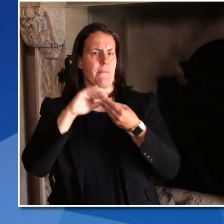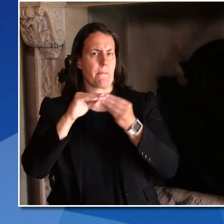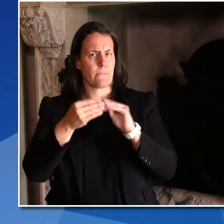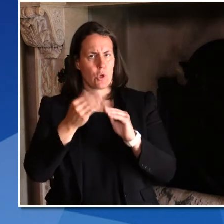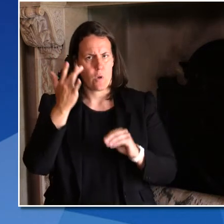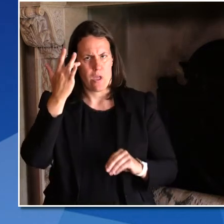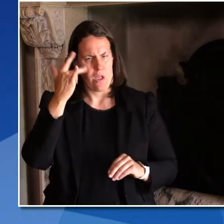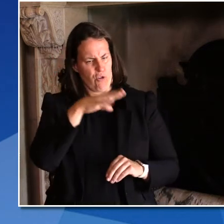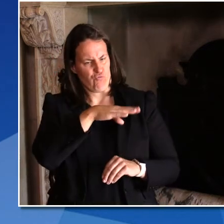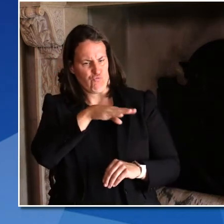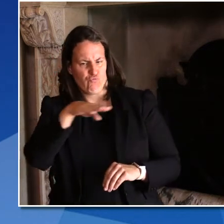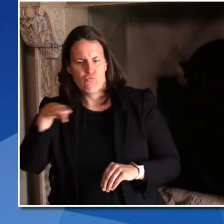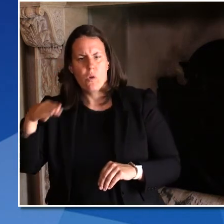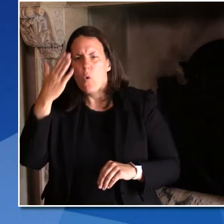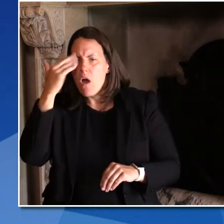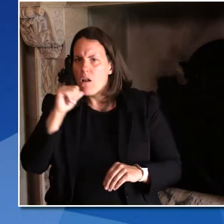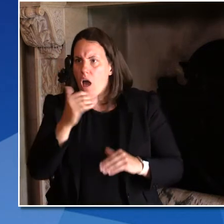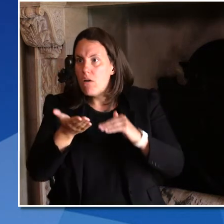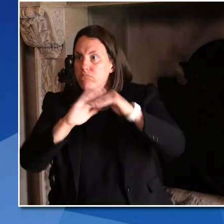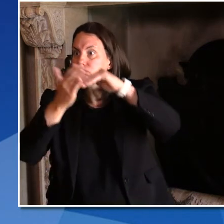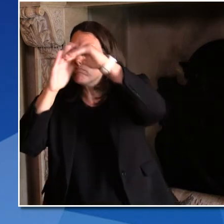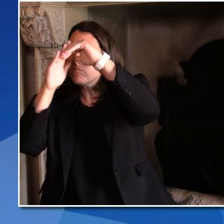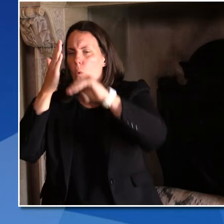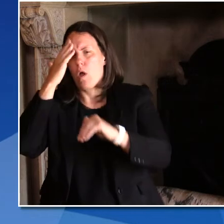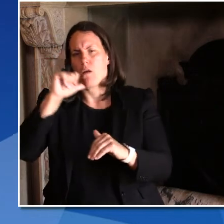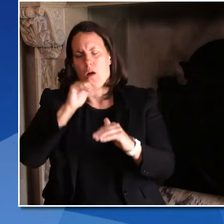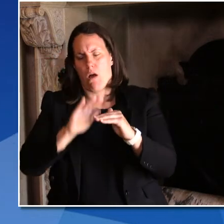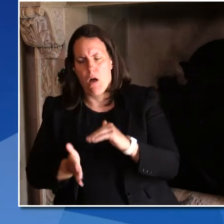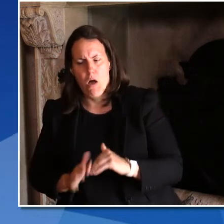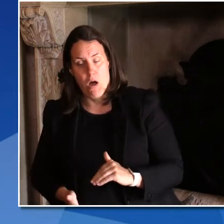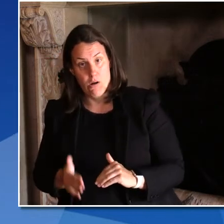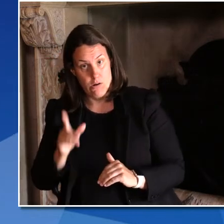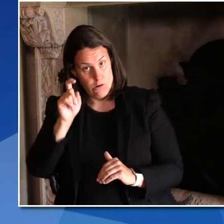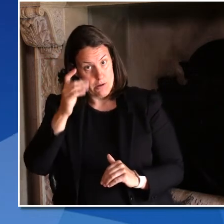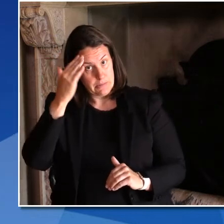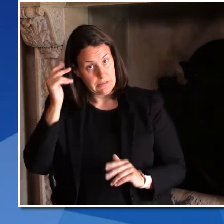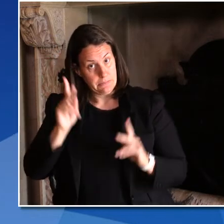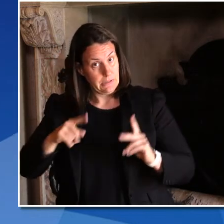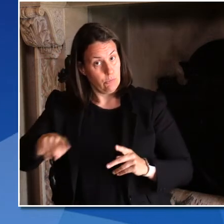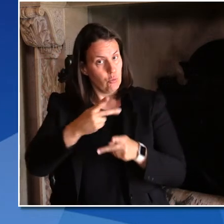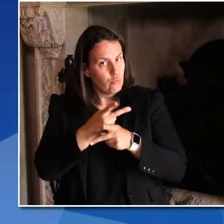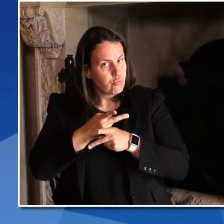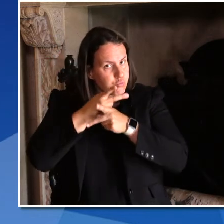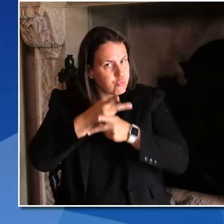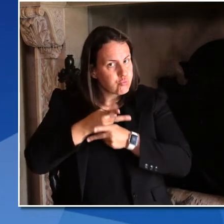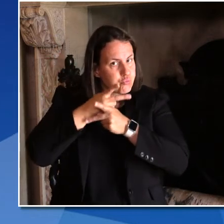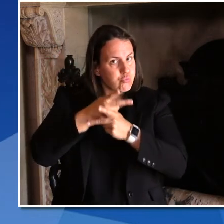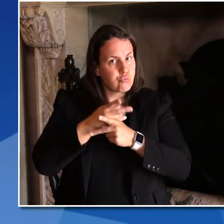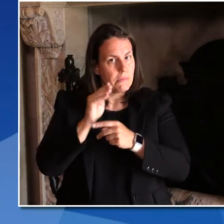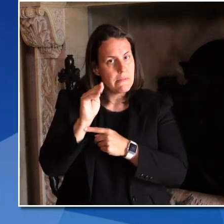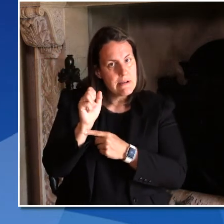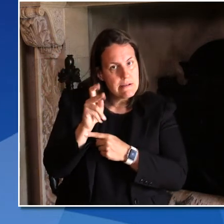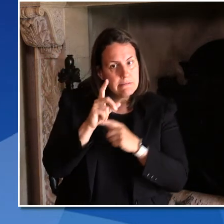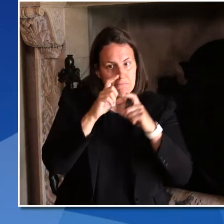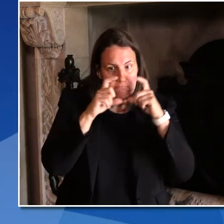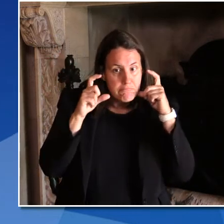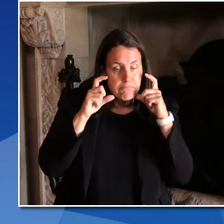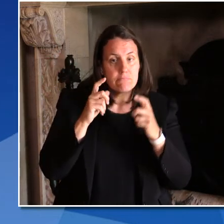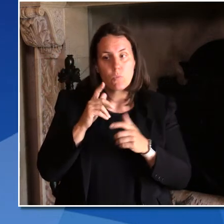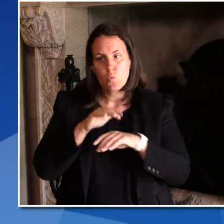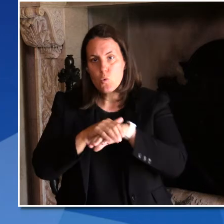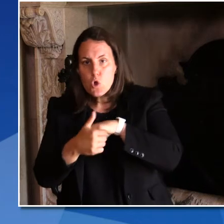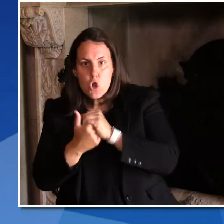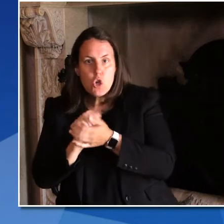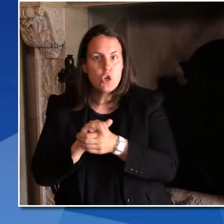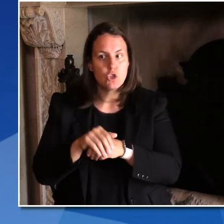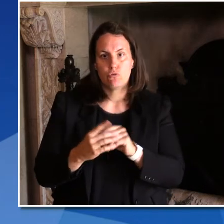businesses really taking the input to heart they're getting from public health officials. Was it something, community testing done in our state?